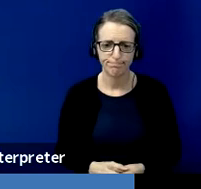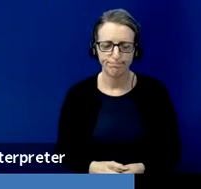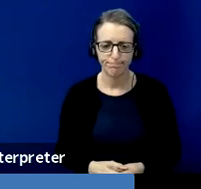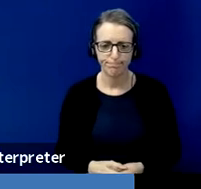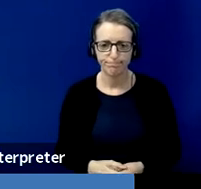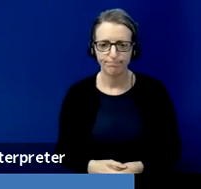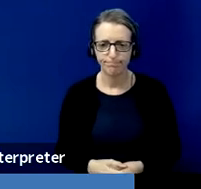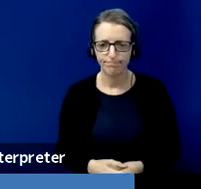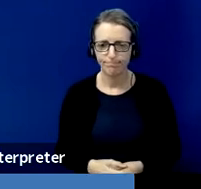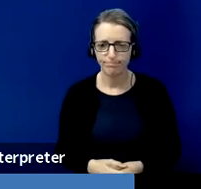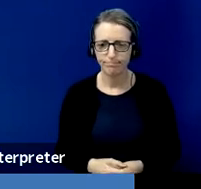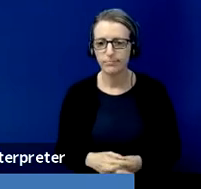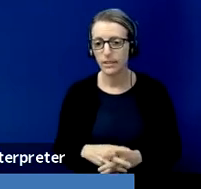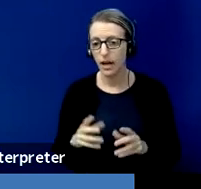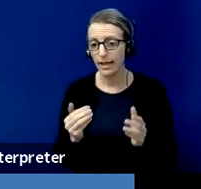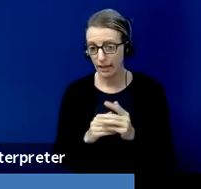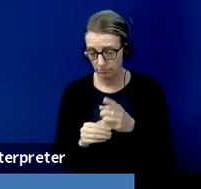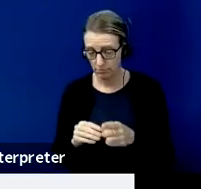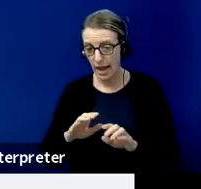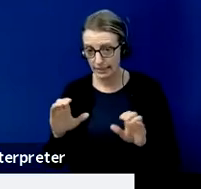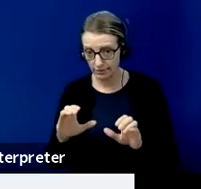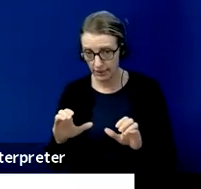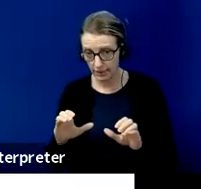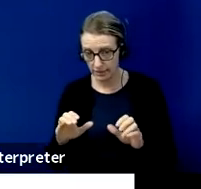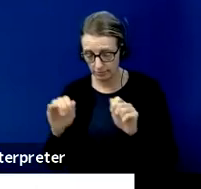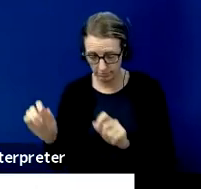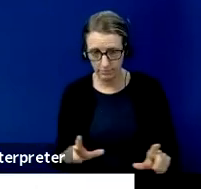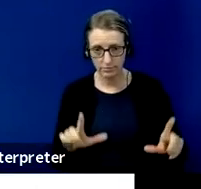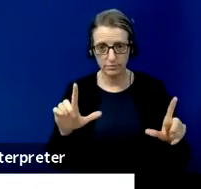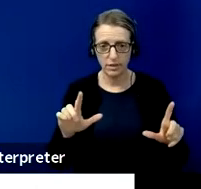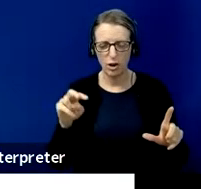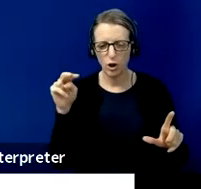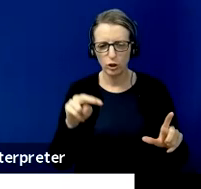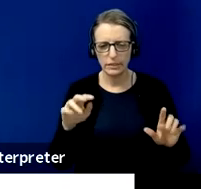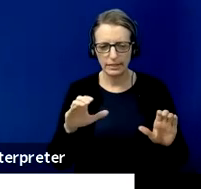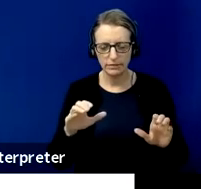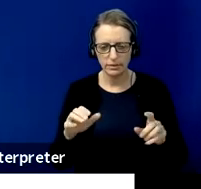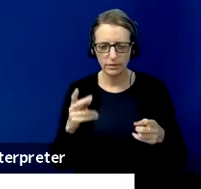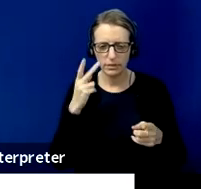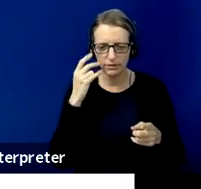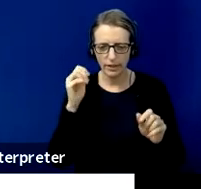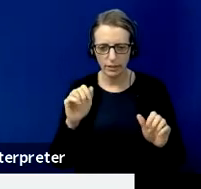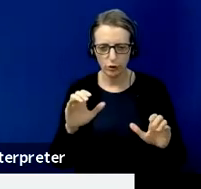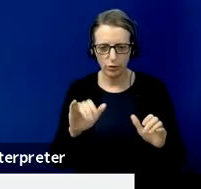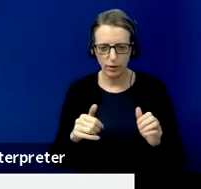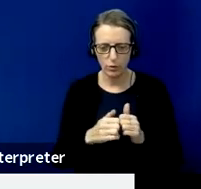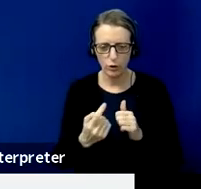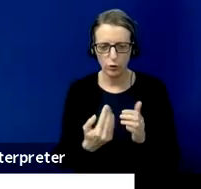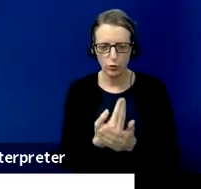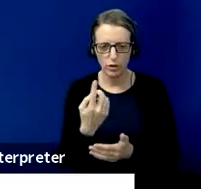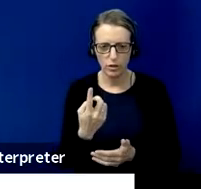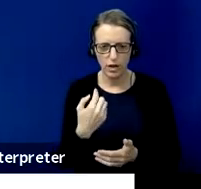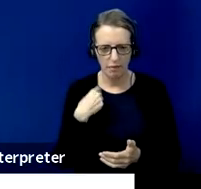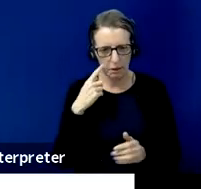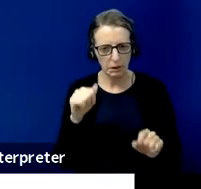So once again, went to activities. I looked at the activity. Let's see if I can do it with the new one. I think